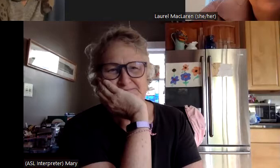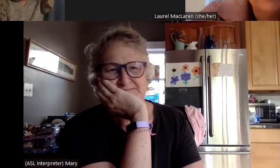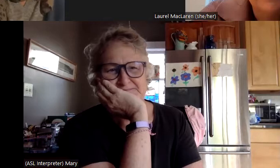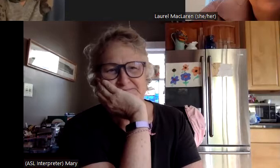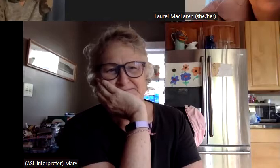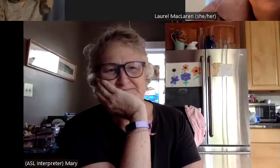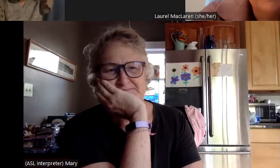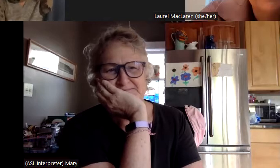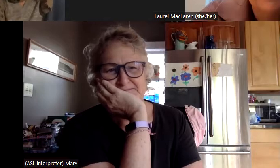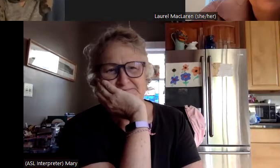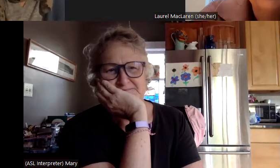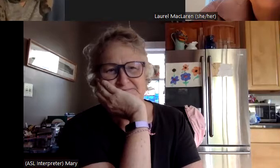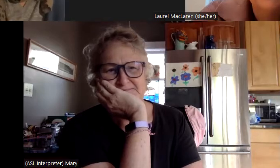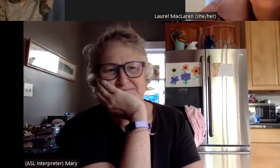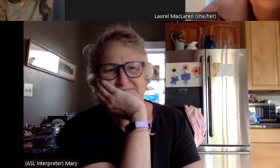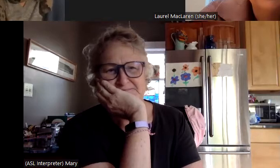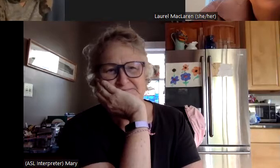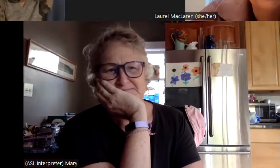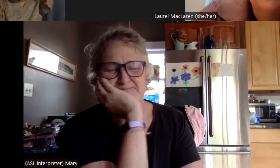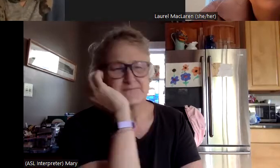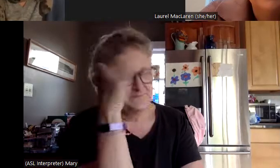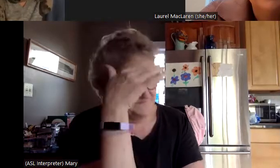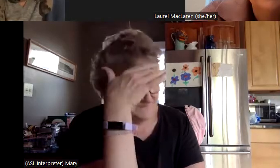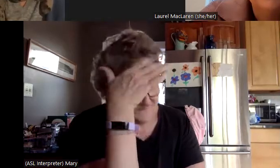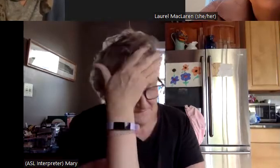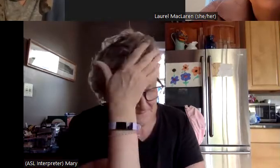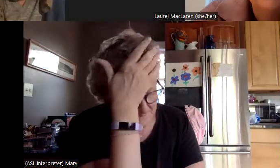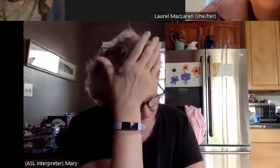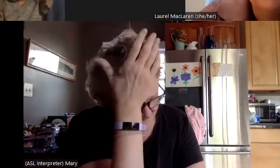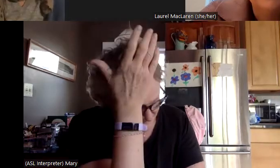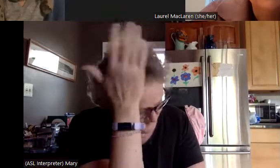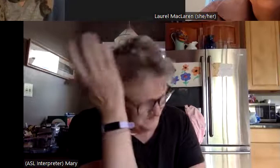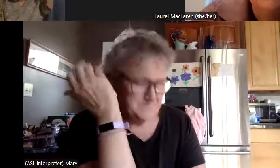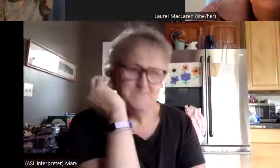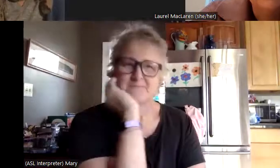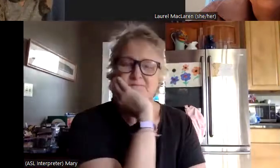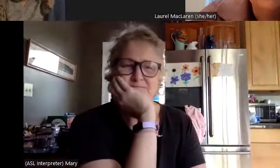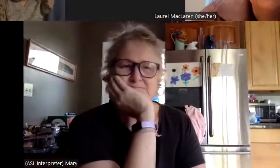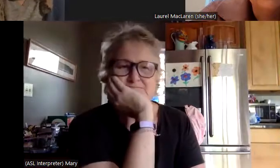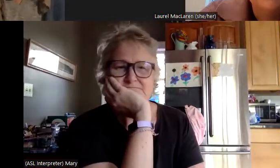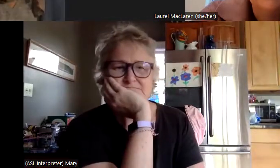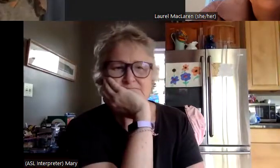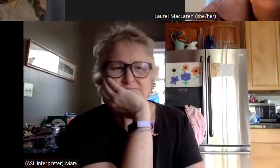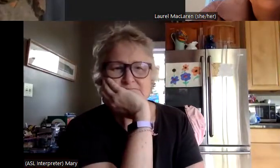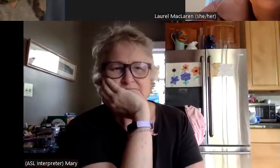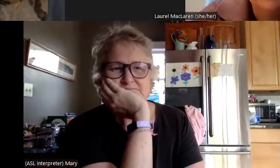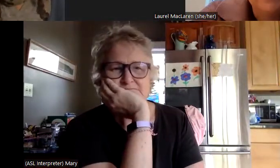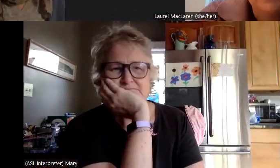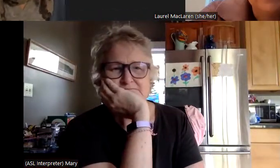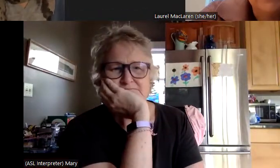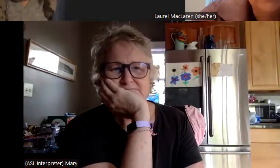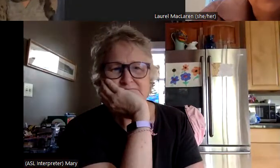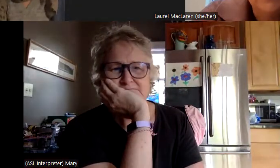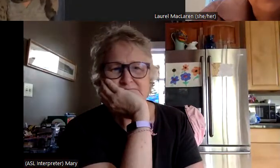pythons that they have wild in the Everglades? Where are they? Have they all been? What the fuck did they do? And where are